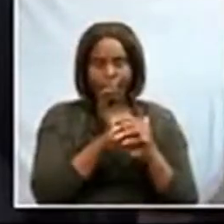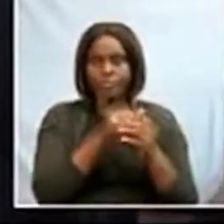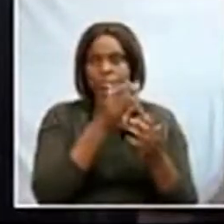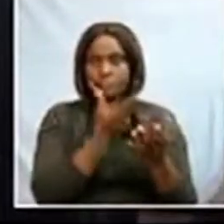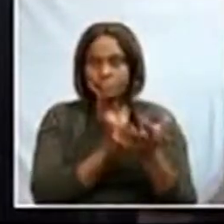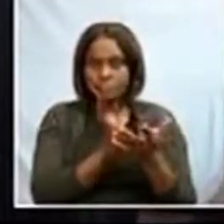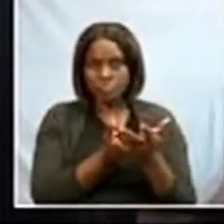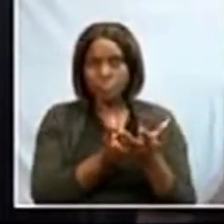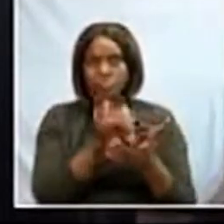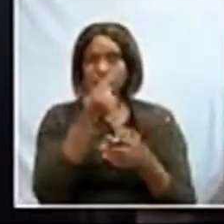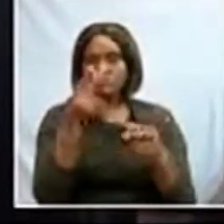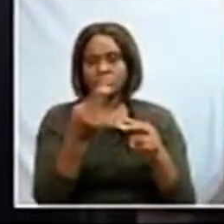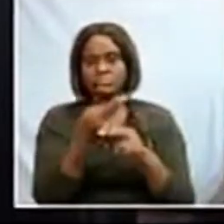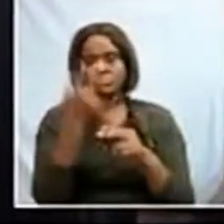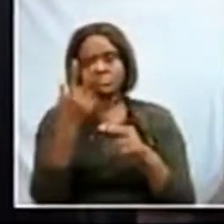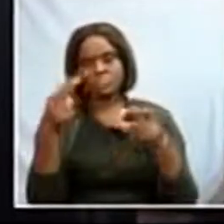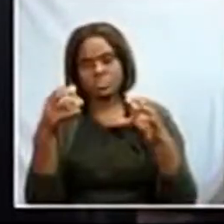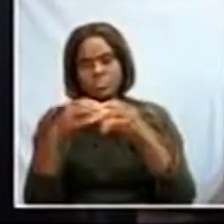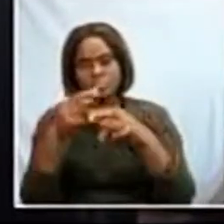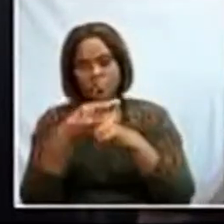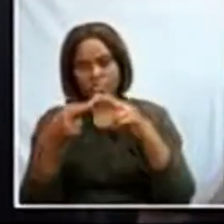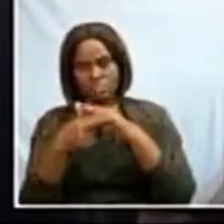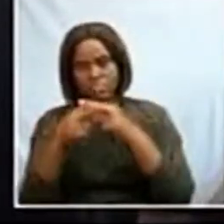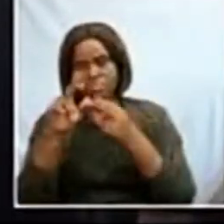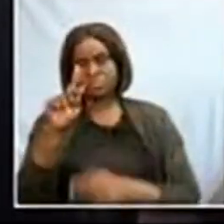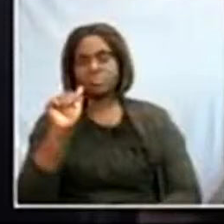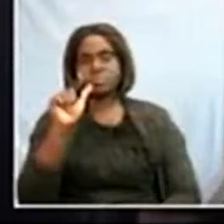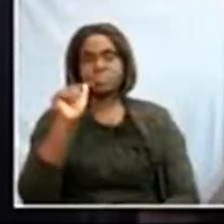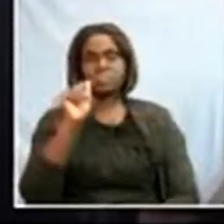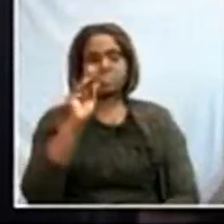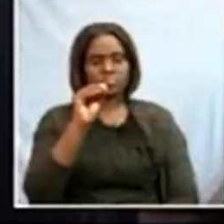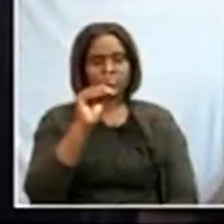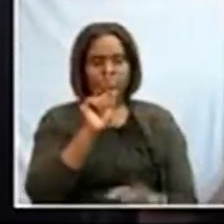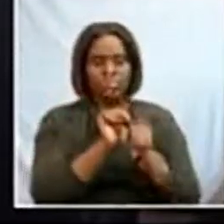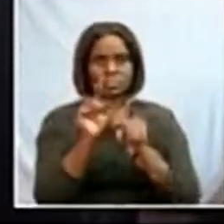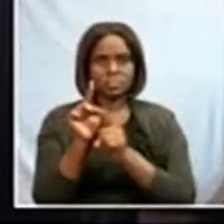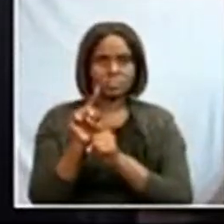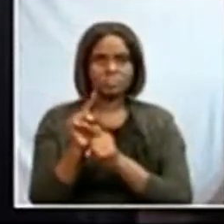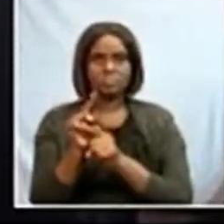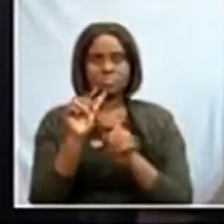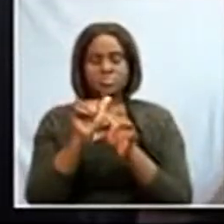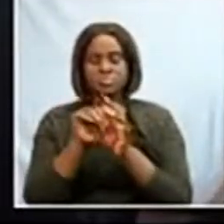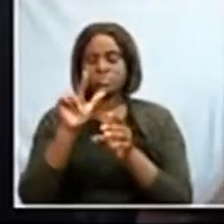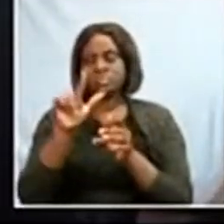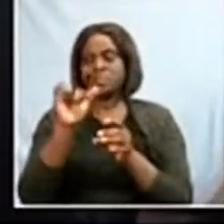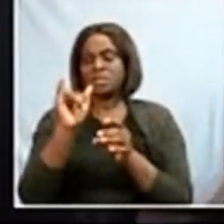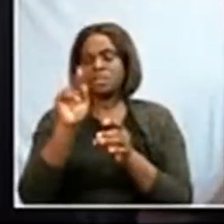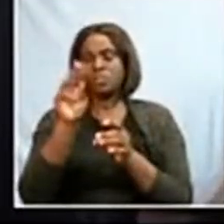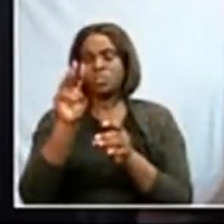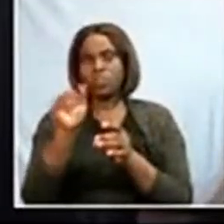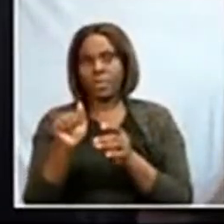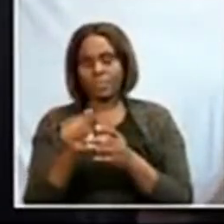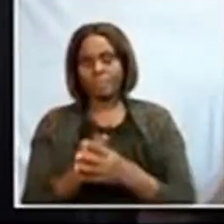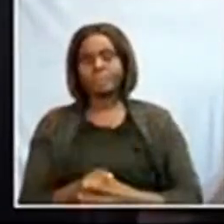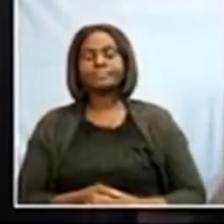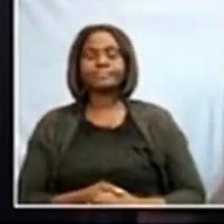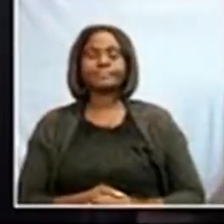the 1x3 classroom block in KALABO, also the 1x2 classroom block in Iliua.